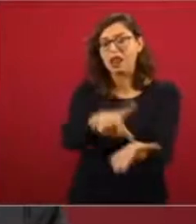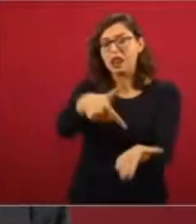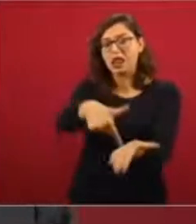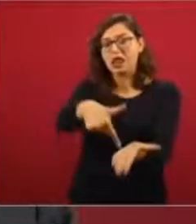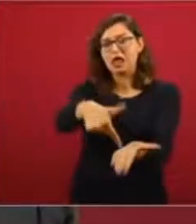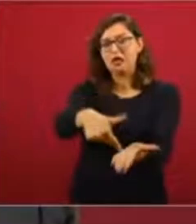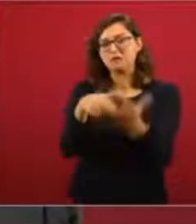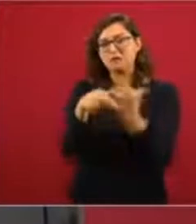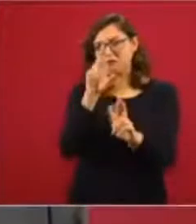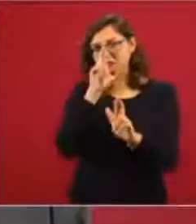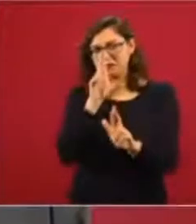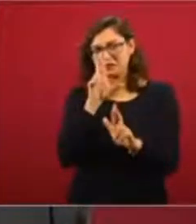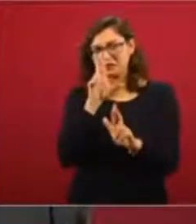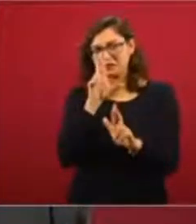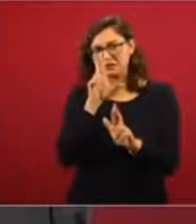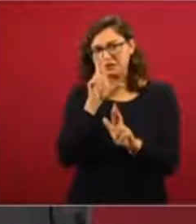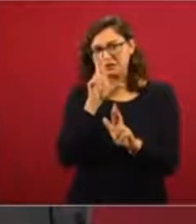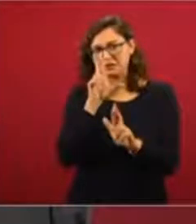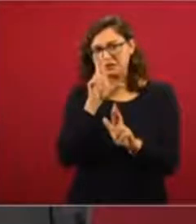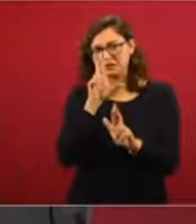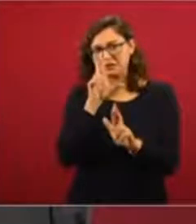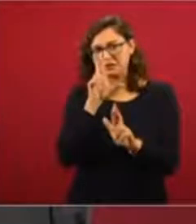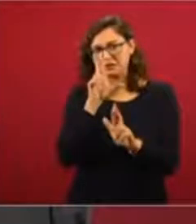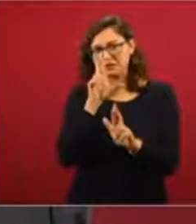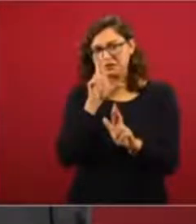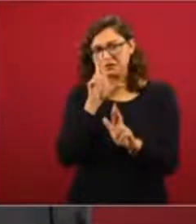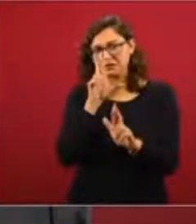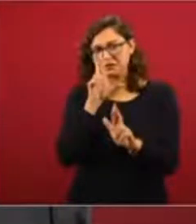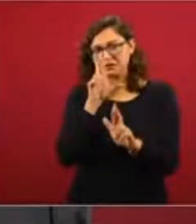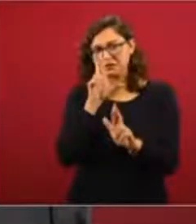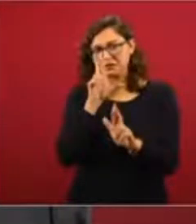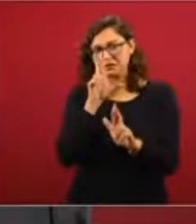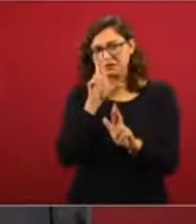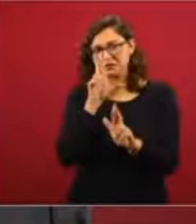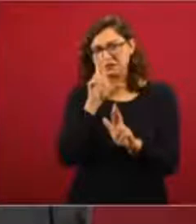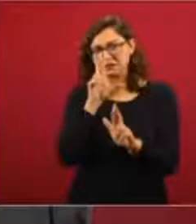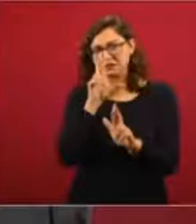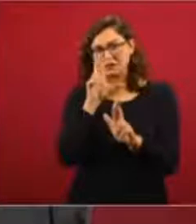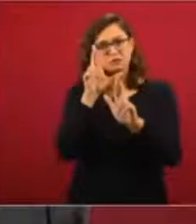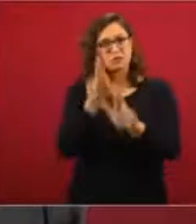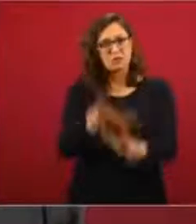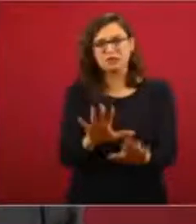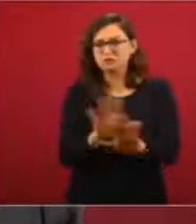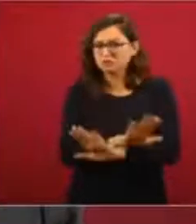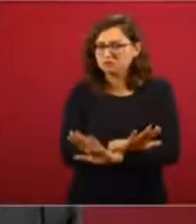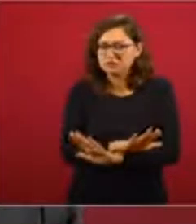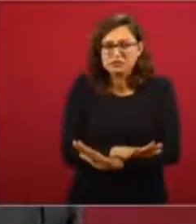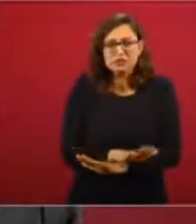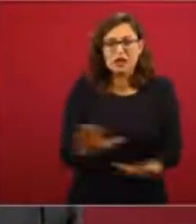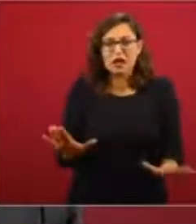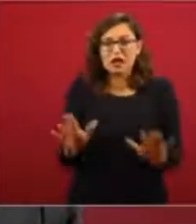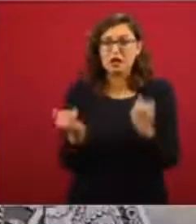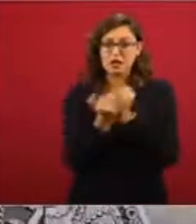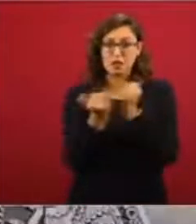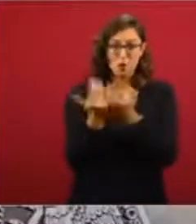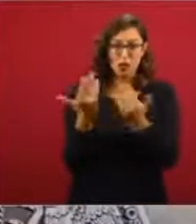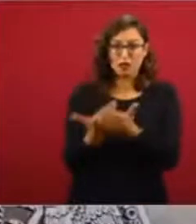y no hacer lo mismo de antes. and not do the same thing that they've always done.